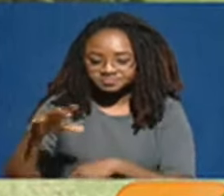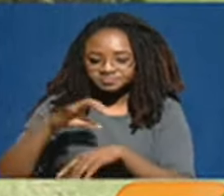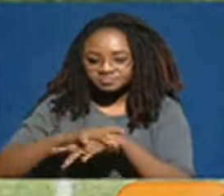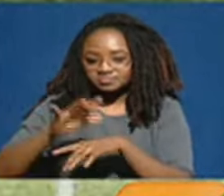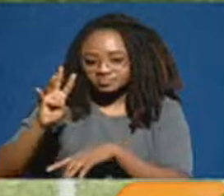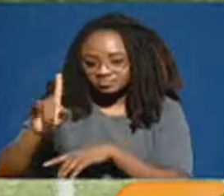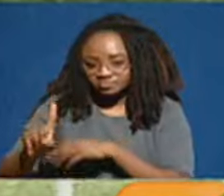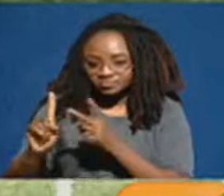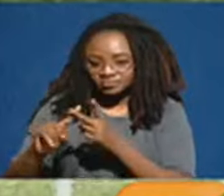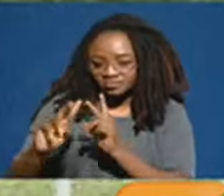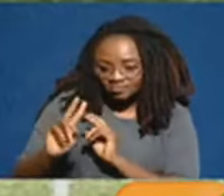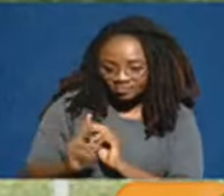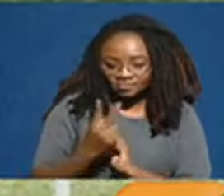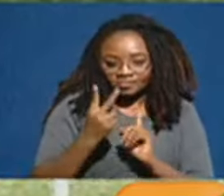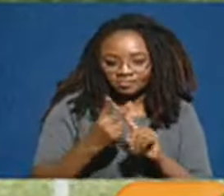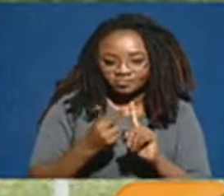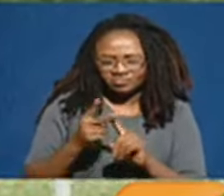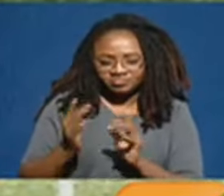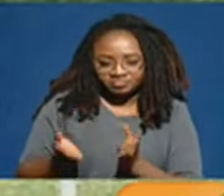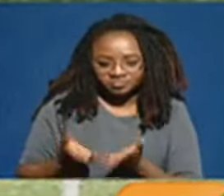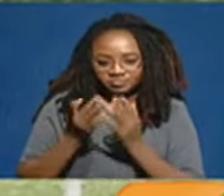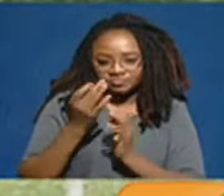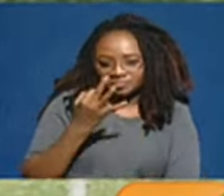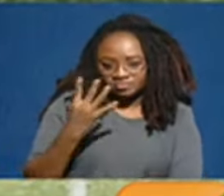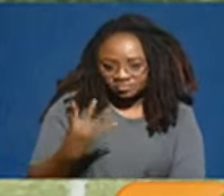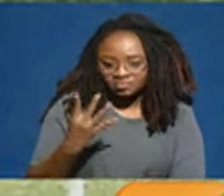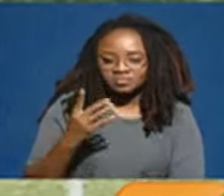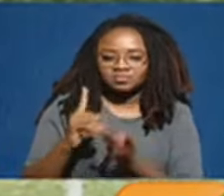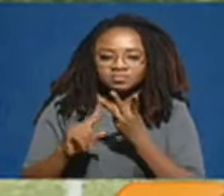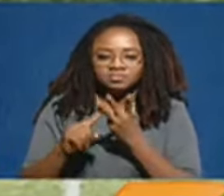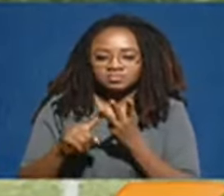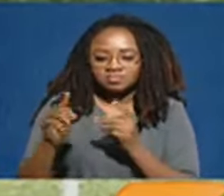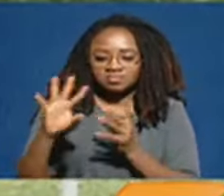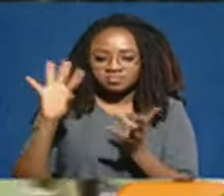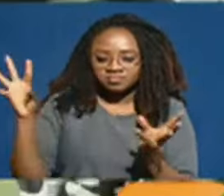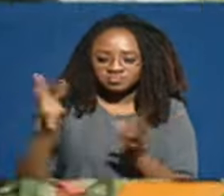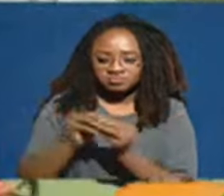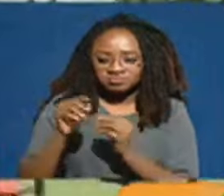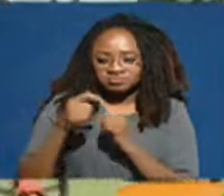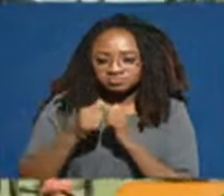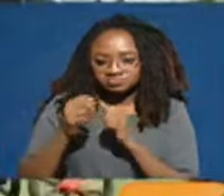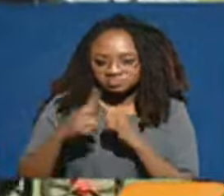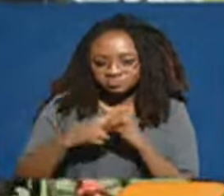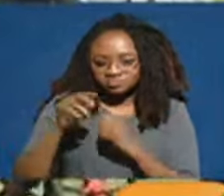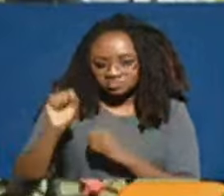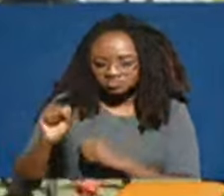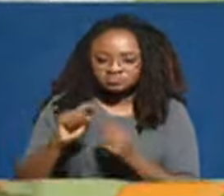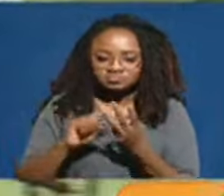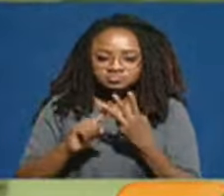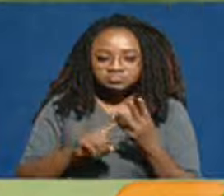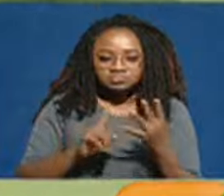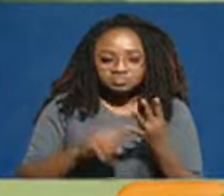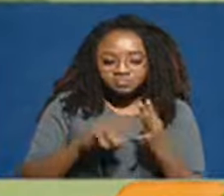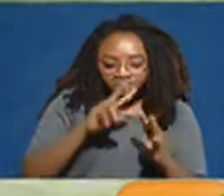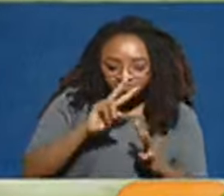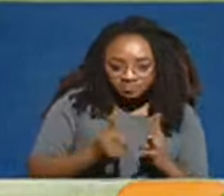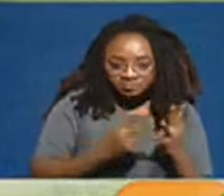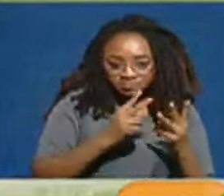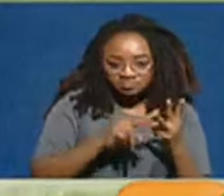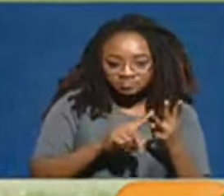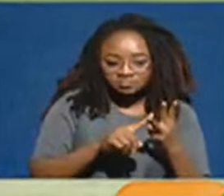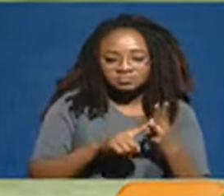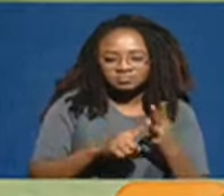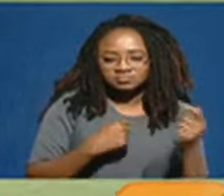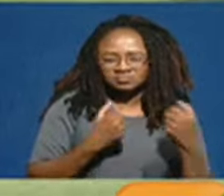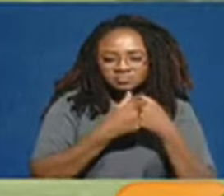in the second nine with an impressive score of 34 for a total of 75. In the second round, he was much better with an